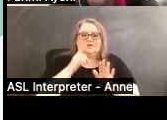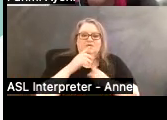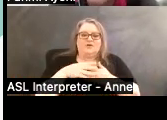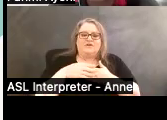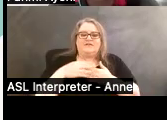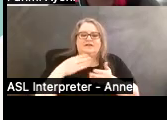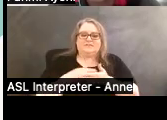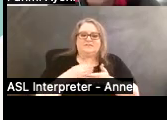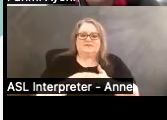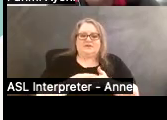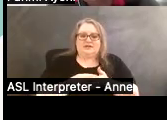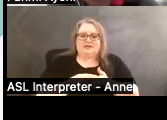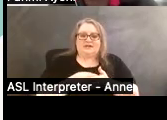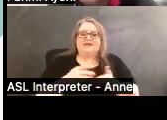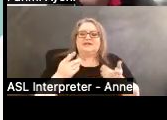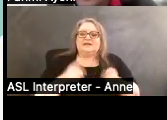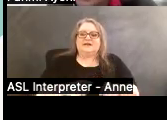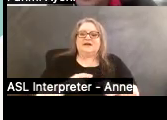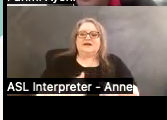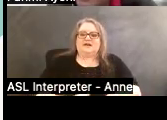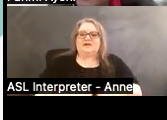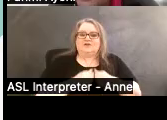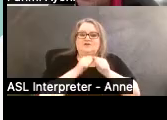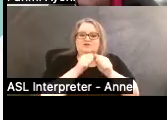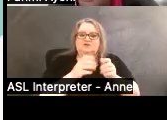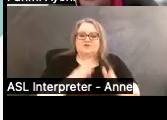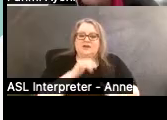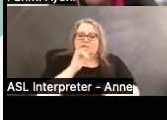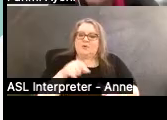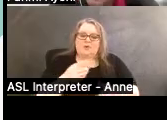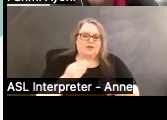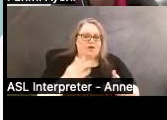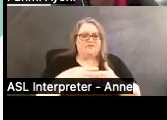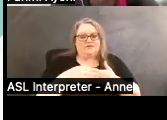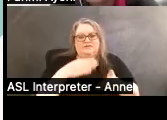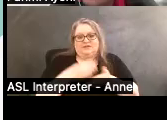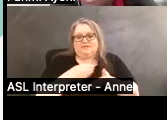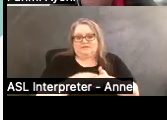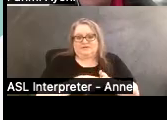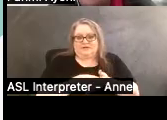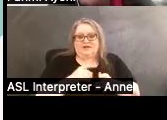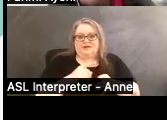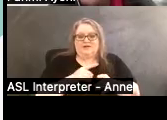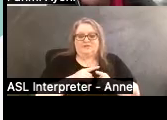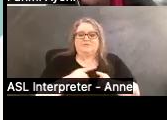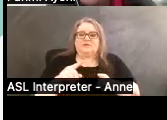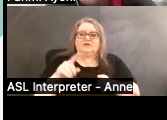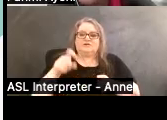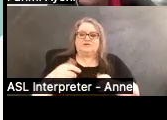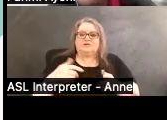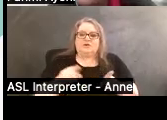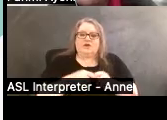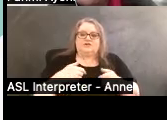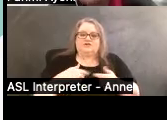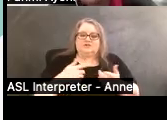is that survivors should not just be offered flexible funding, but where possible should also have access to